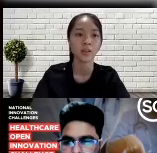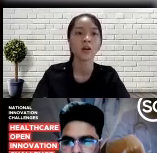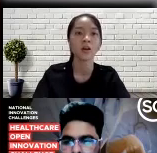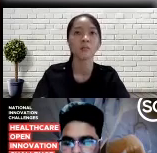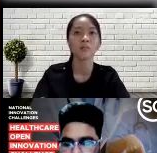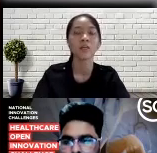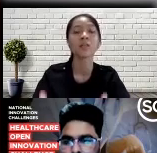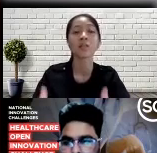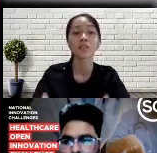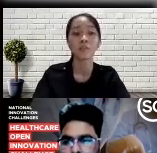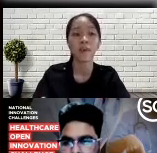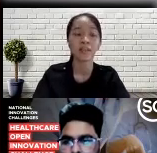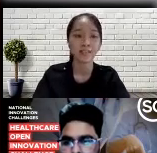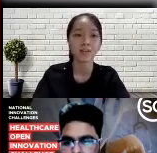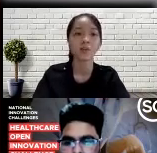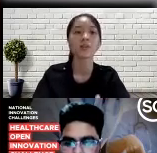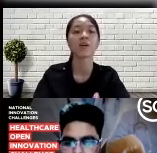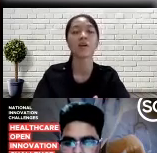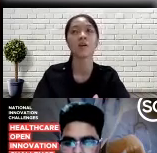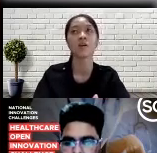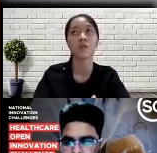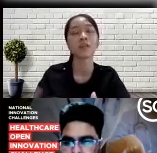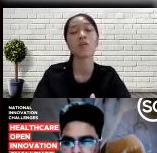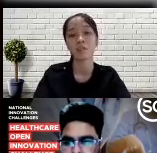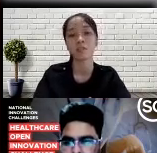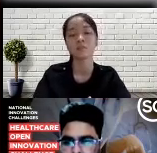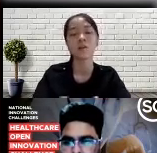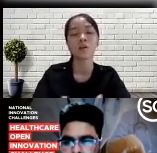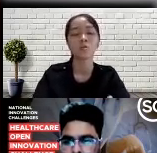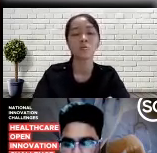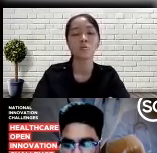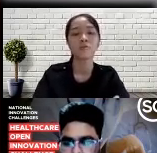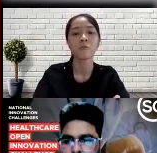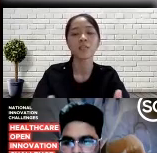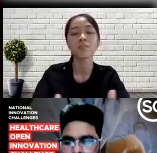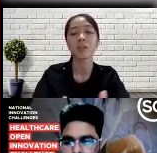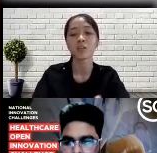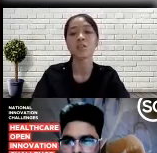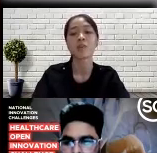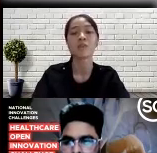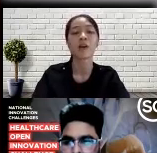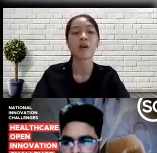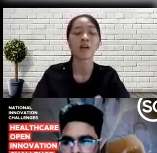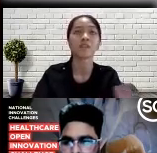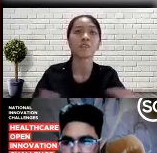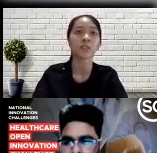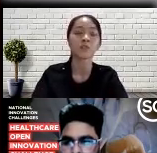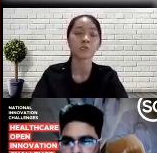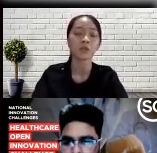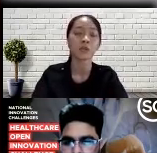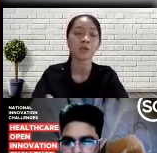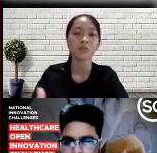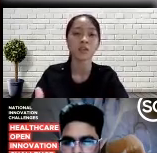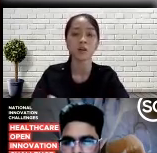diets in the interim at least, or in the long term. So for these patients, when there is a risk